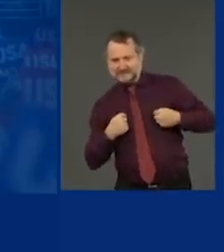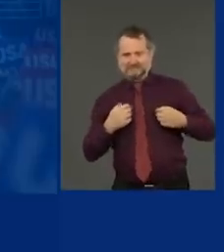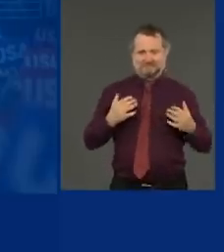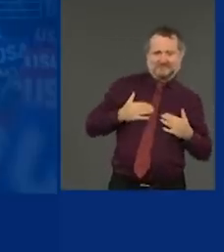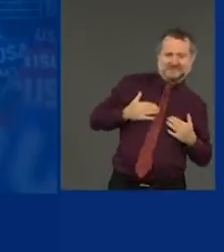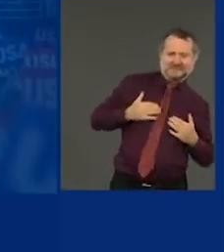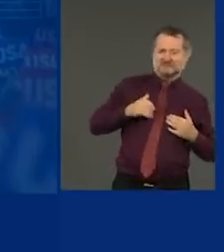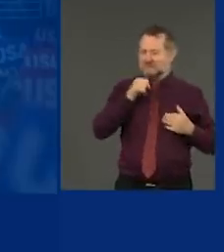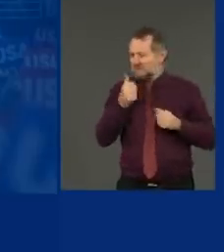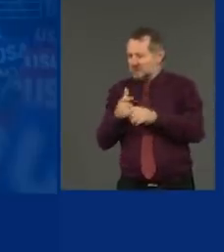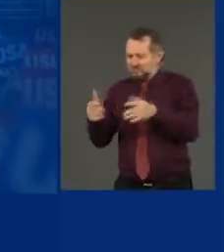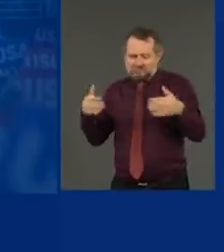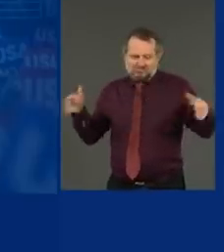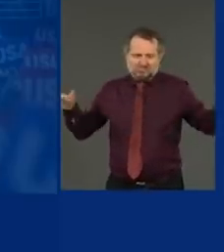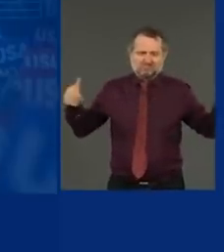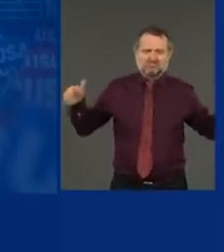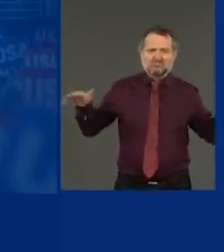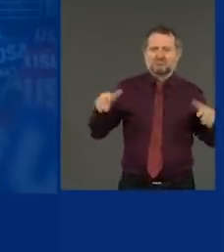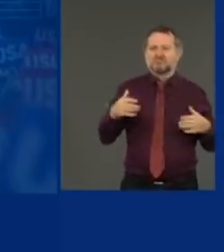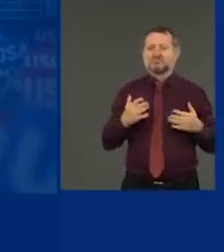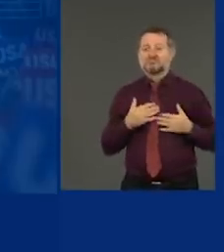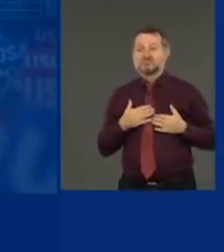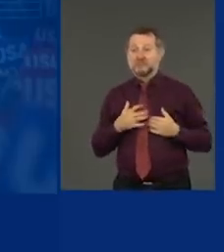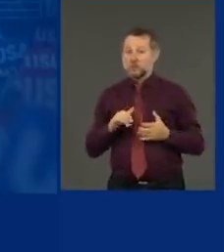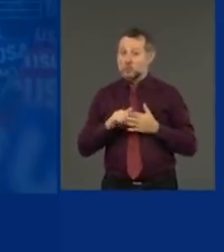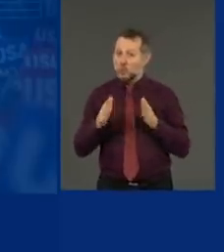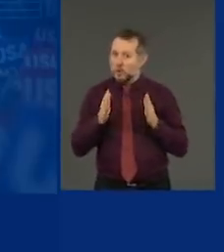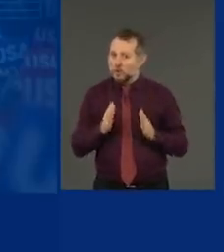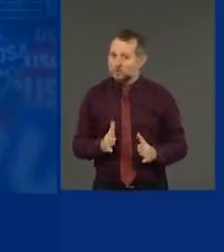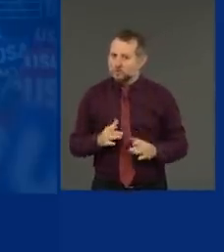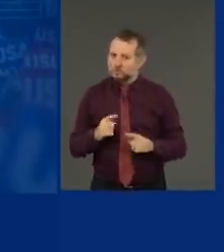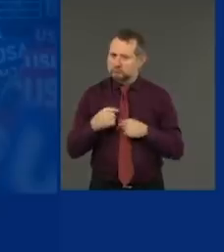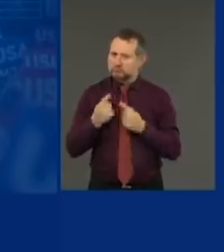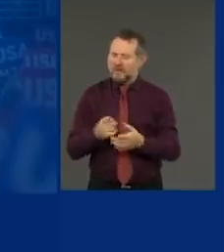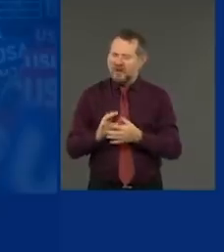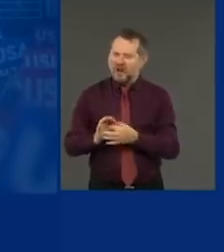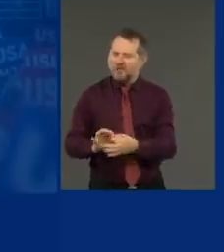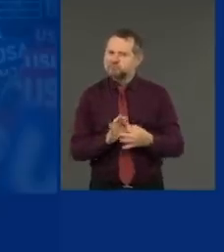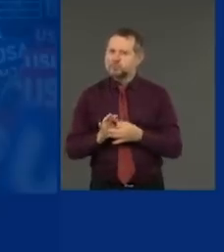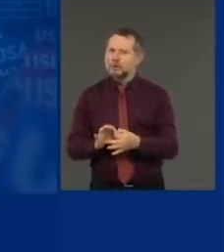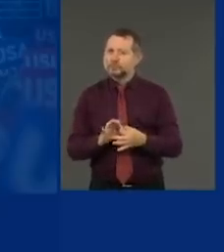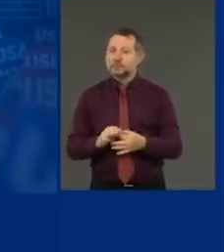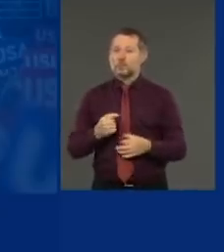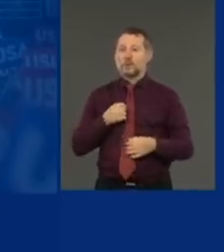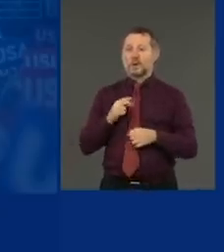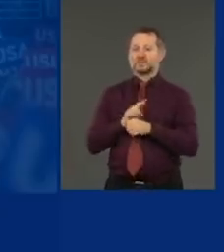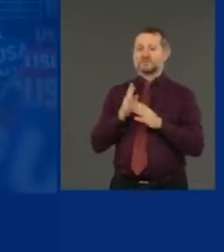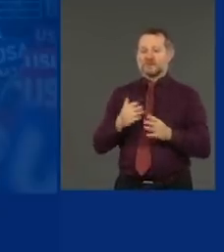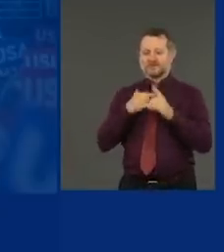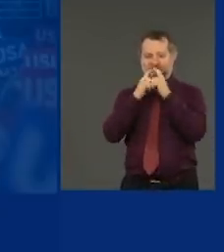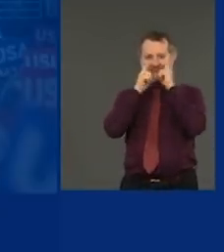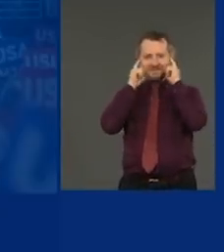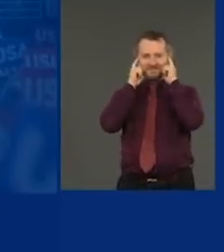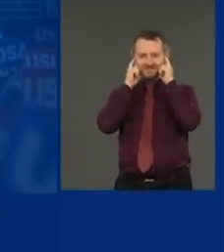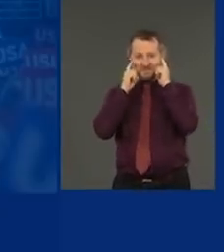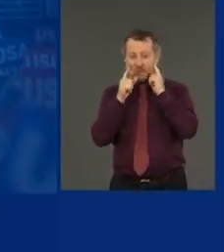New Yorkers acted in the common good. I wear a mask for you, you wear a mask for me. I respect